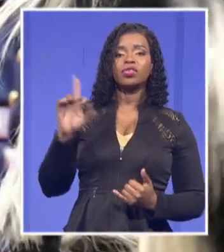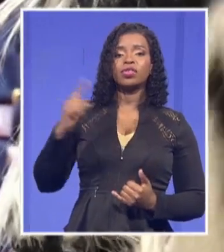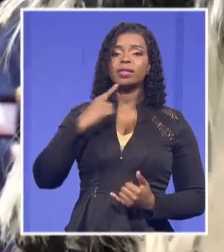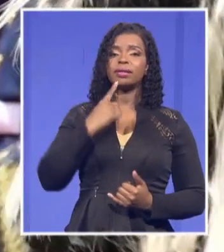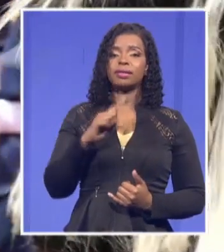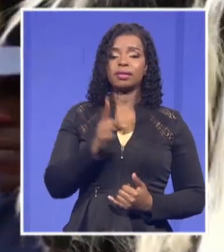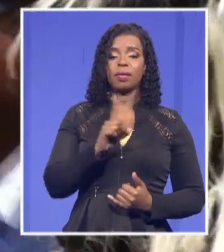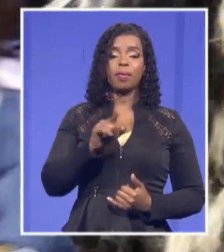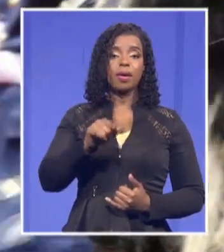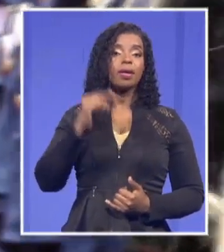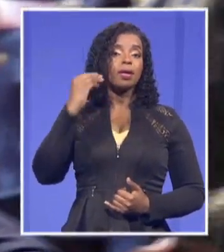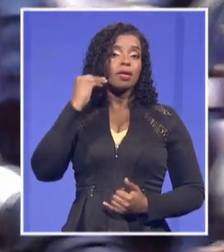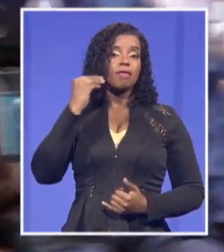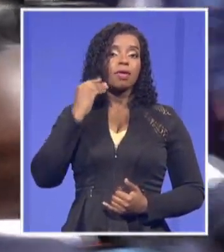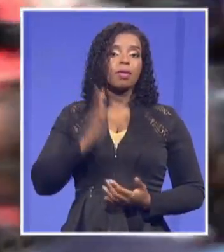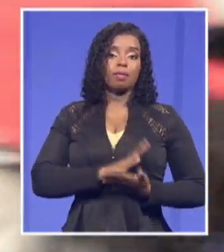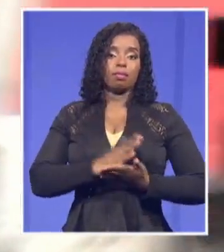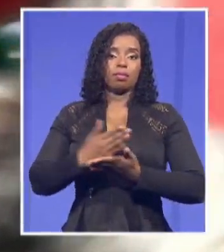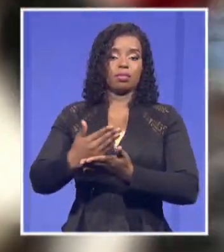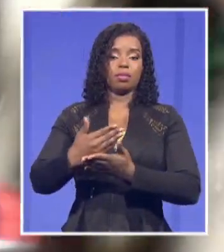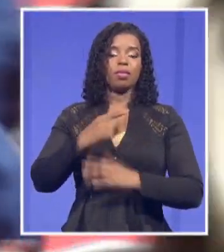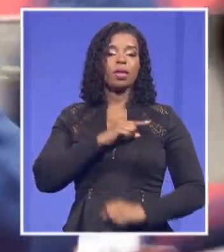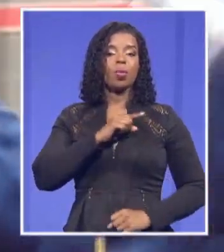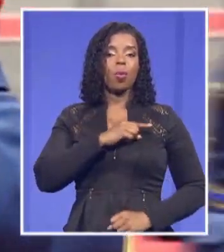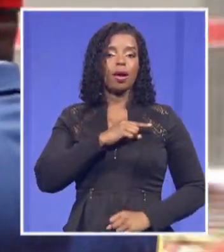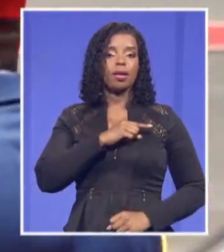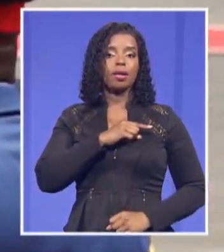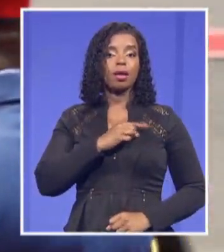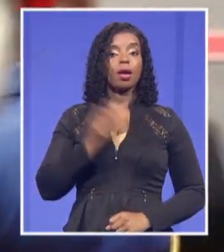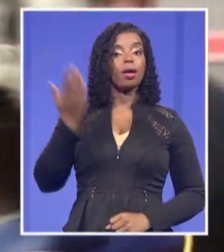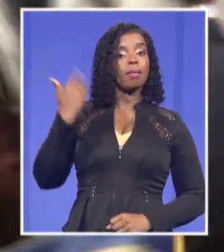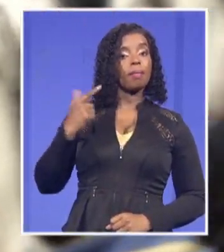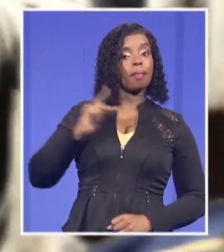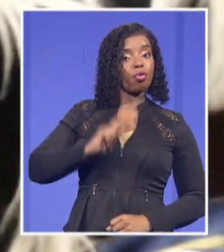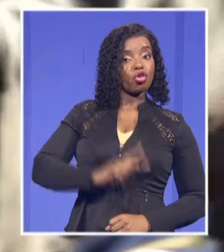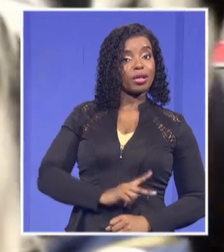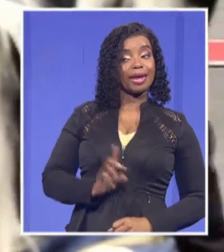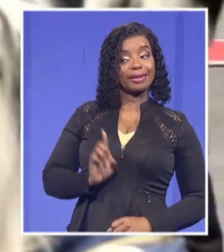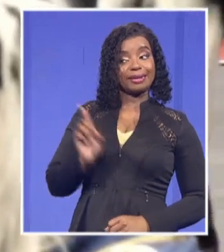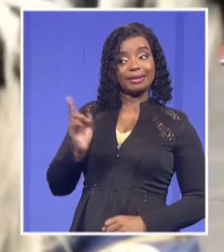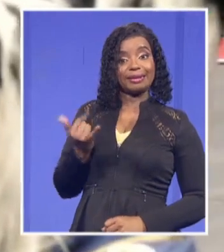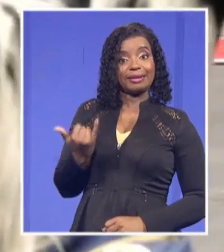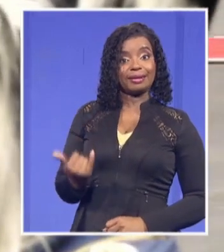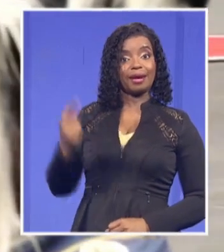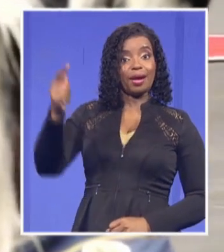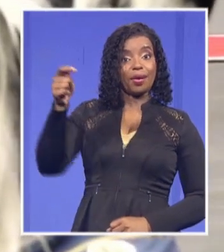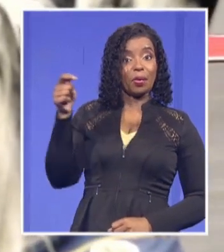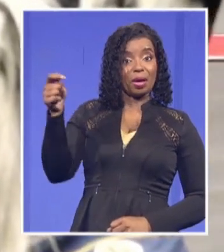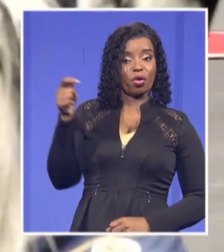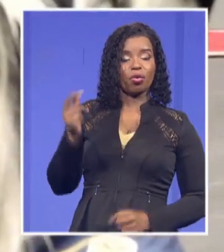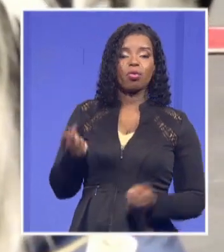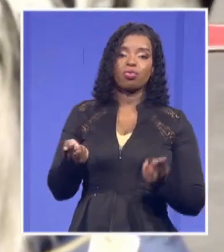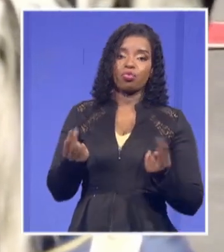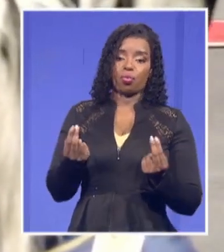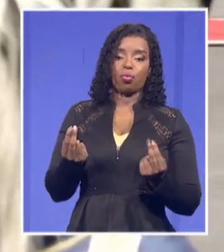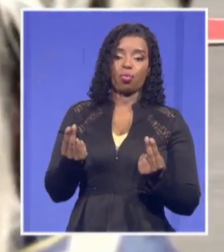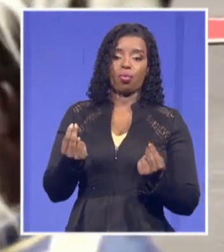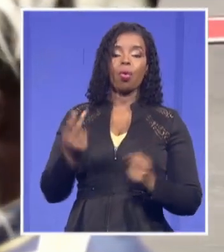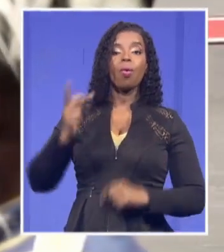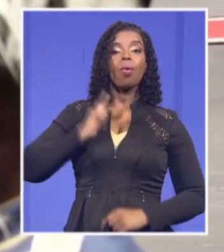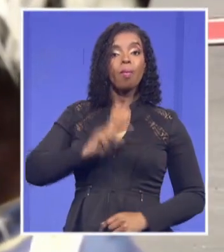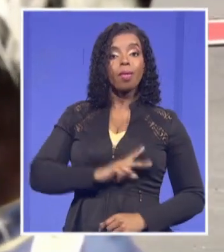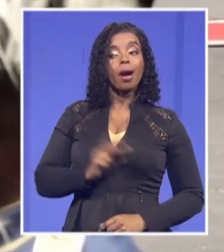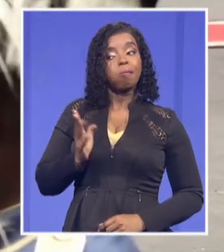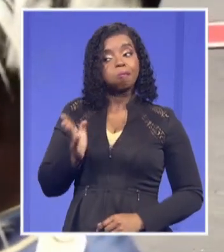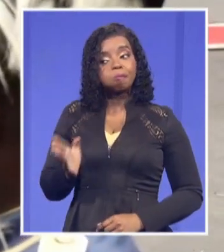information, particularly because President William Ruto is still new and the president has been there. They can talk about that.